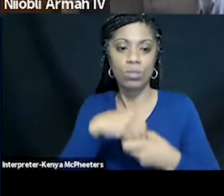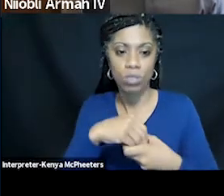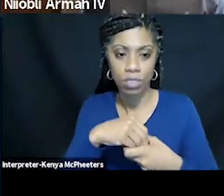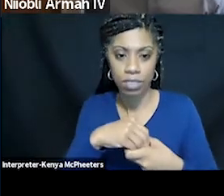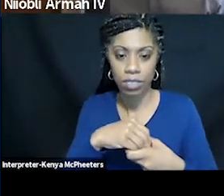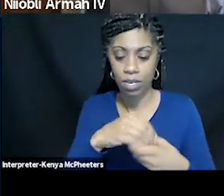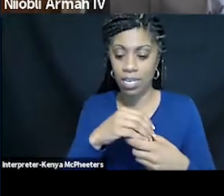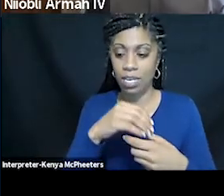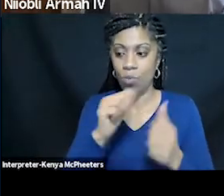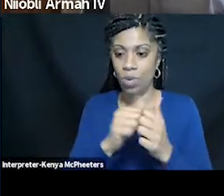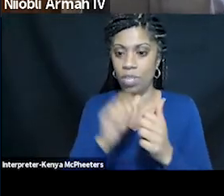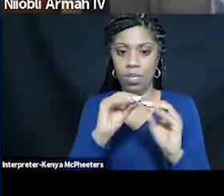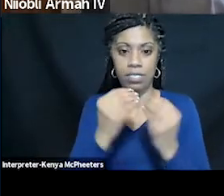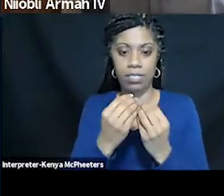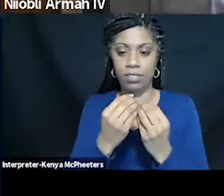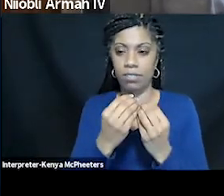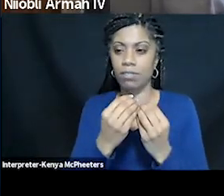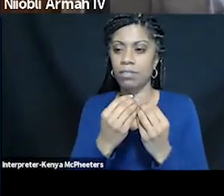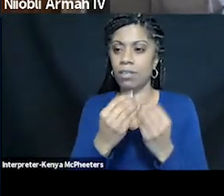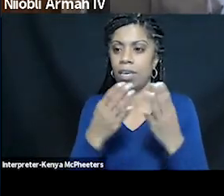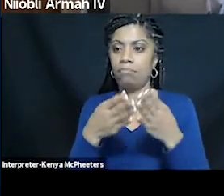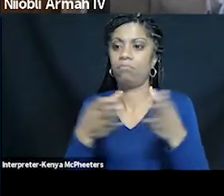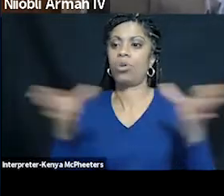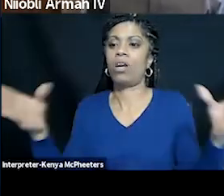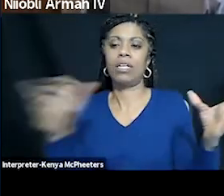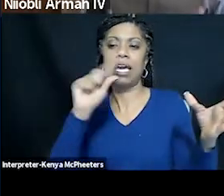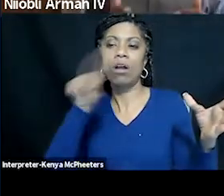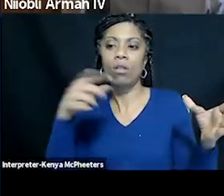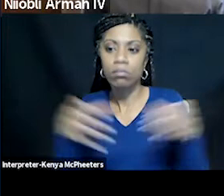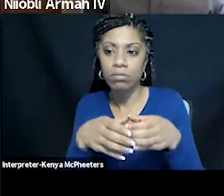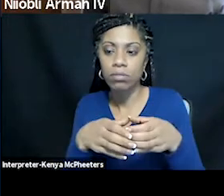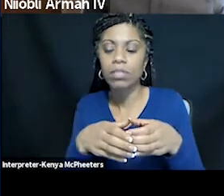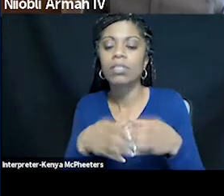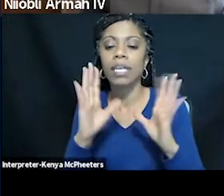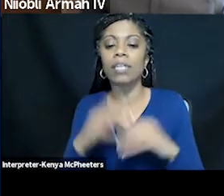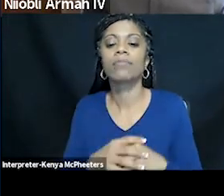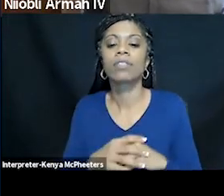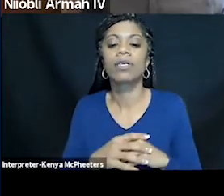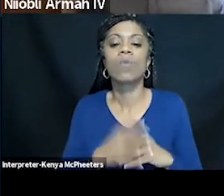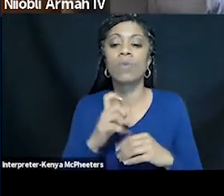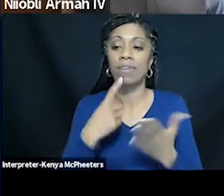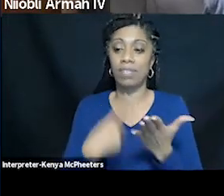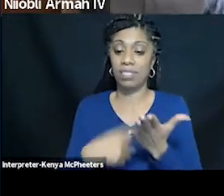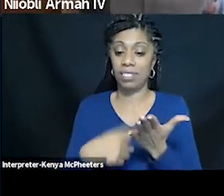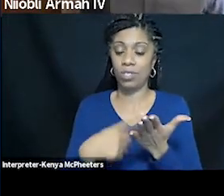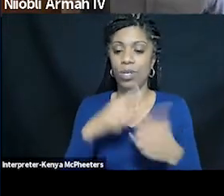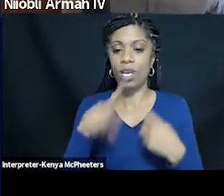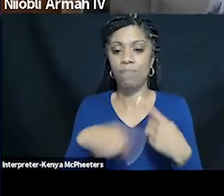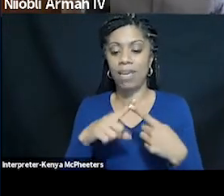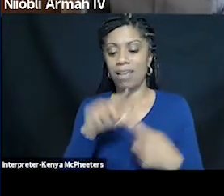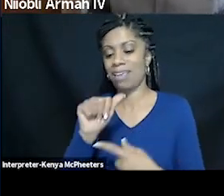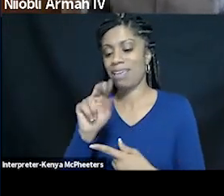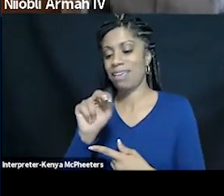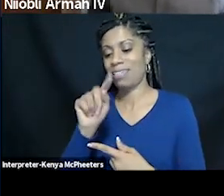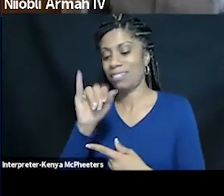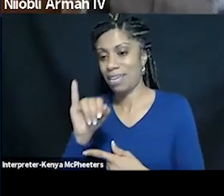And we wanted to have a deep discussion about anti-Blackness. Now, at the beginning of this project, there was dialogue about how